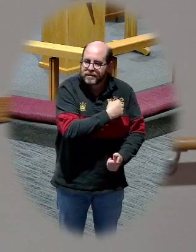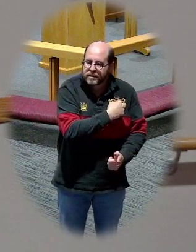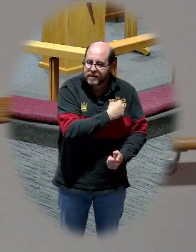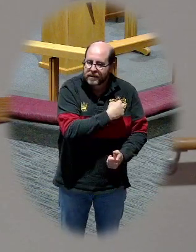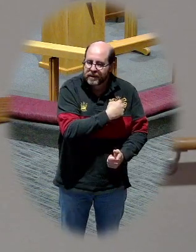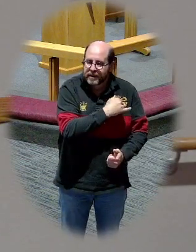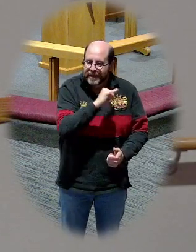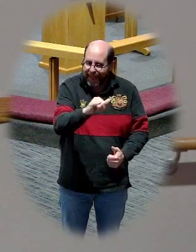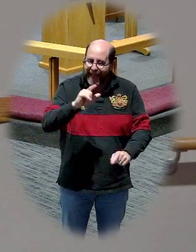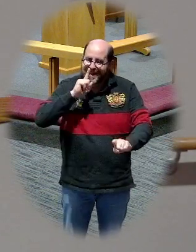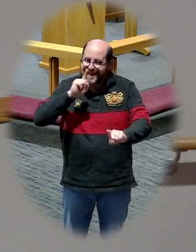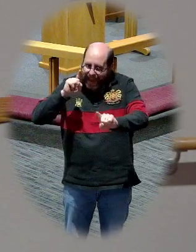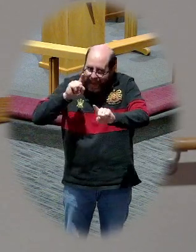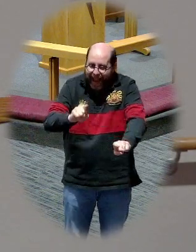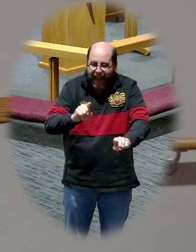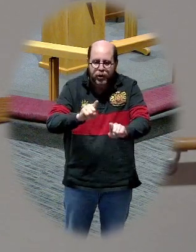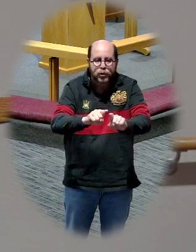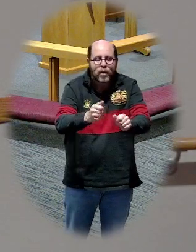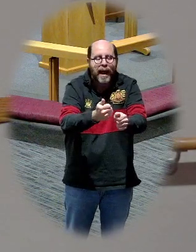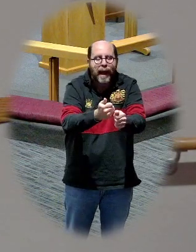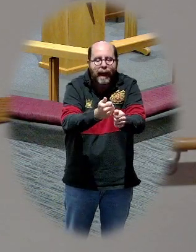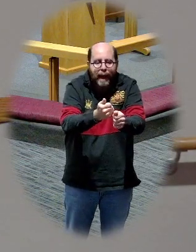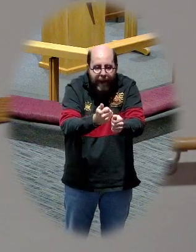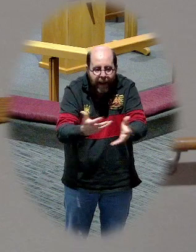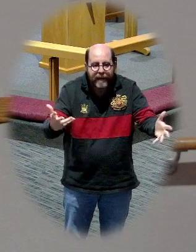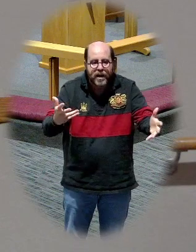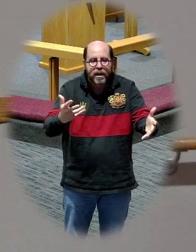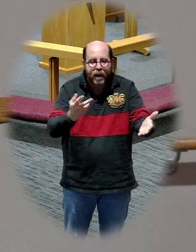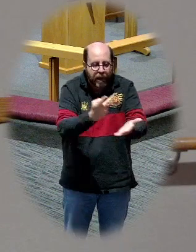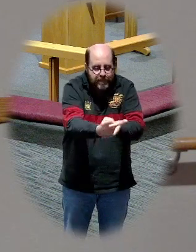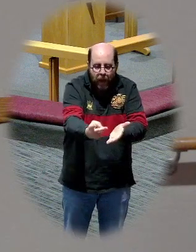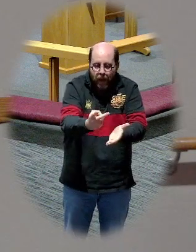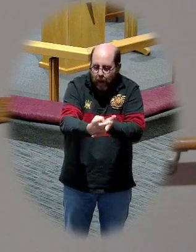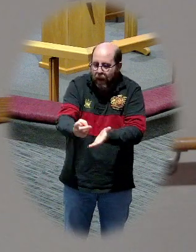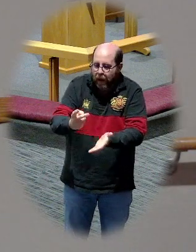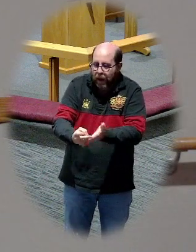is the answer to every deficit in us.